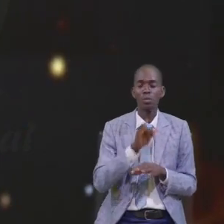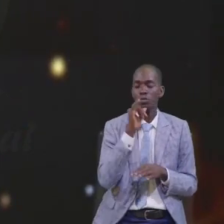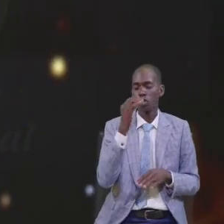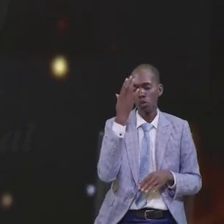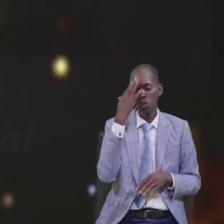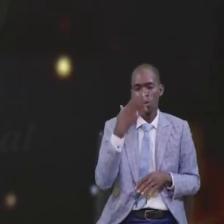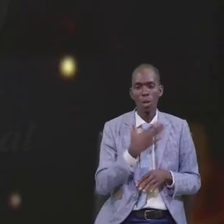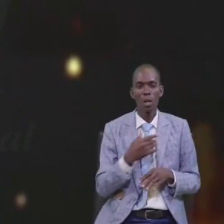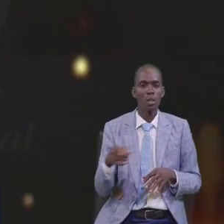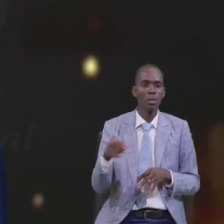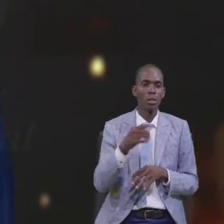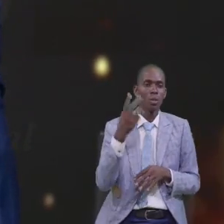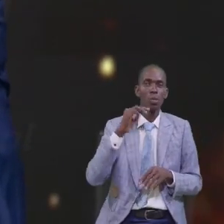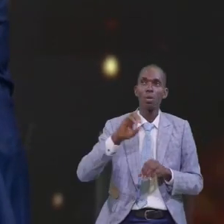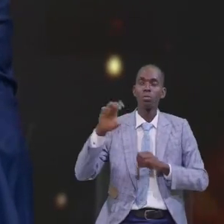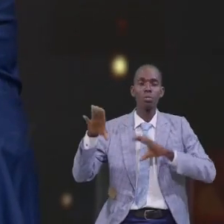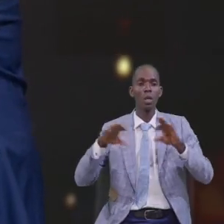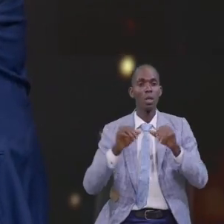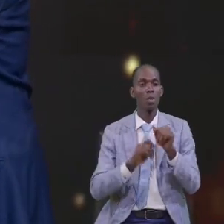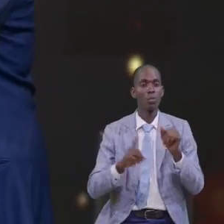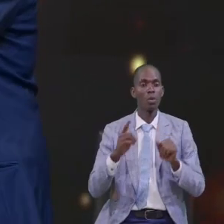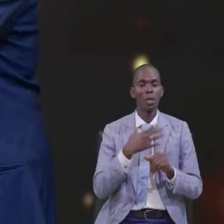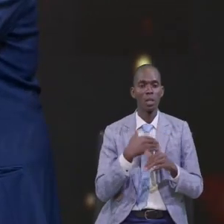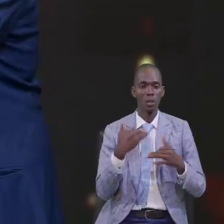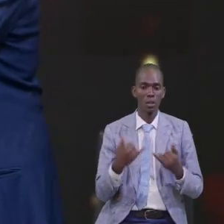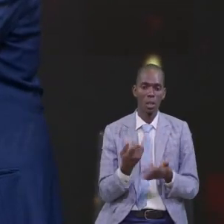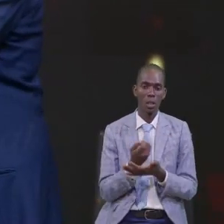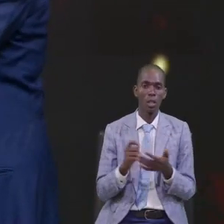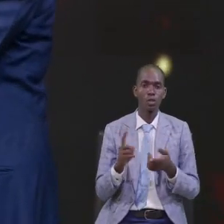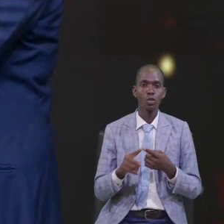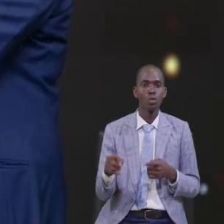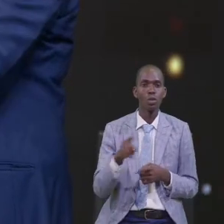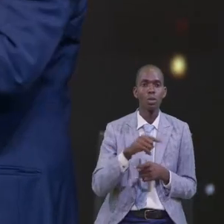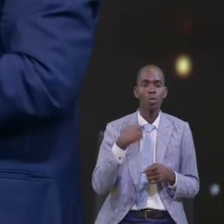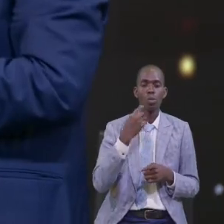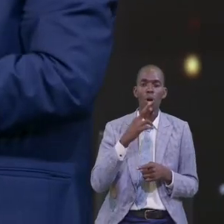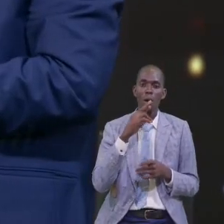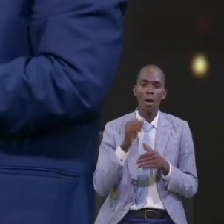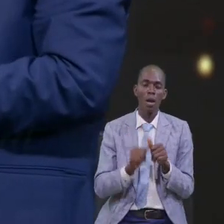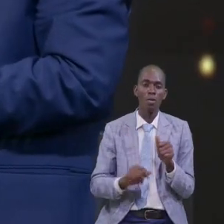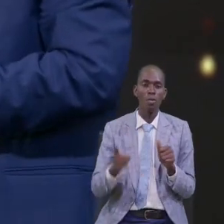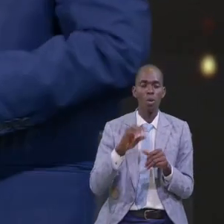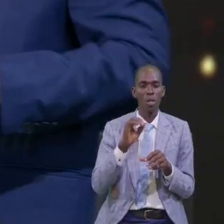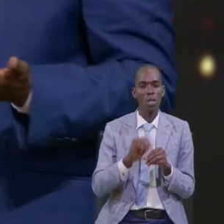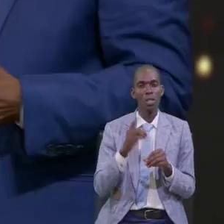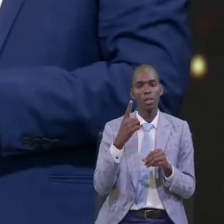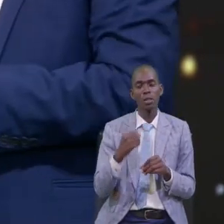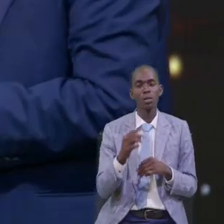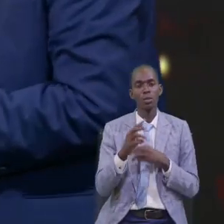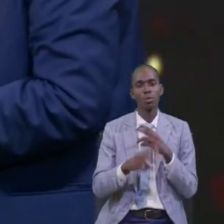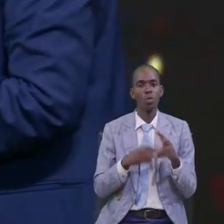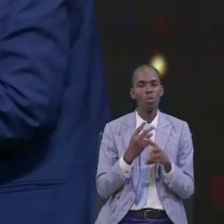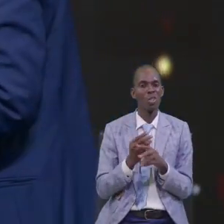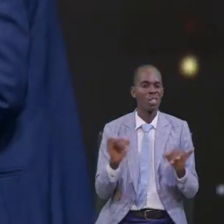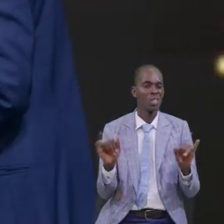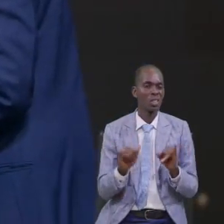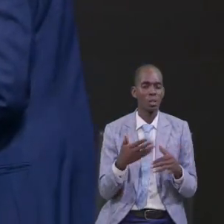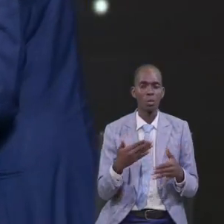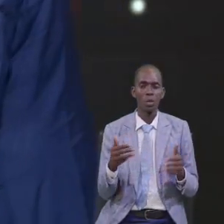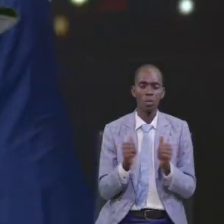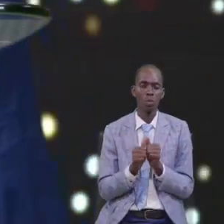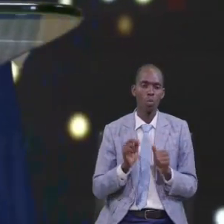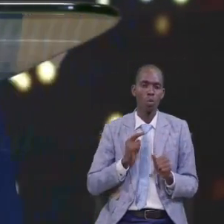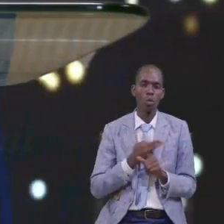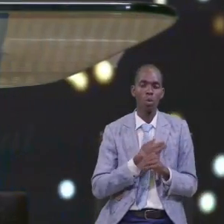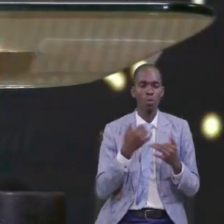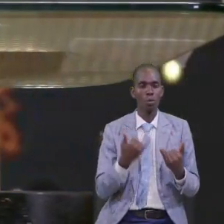to them, to those ambassadors who are scattered abroad in the world. The same thing with us today.